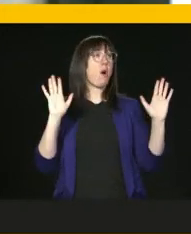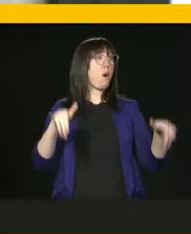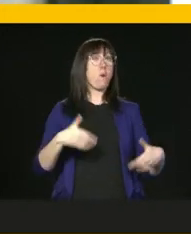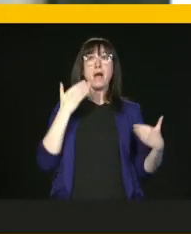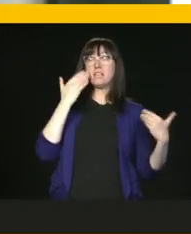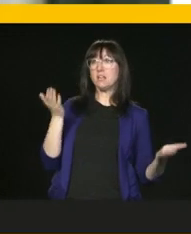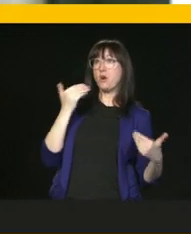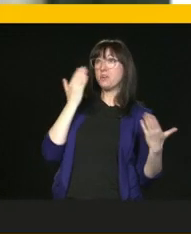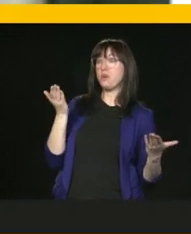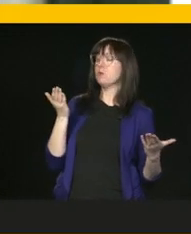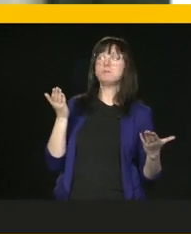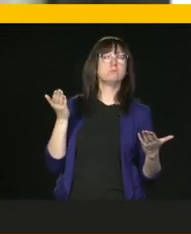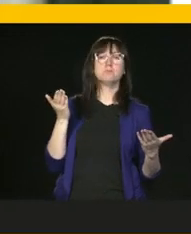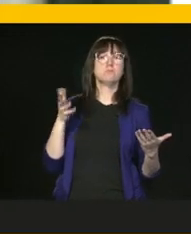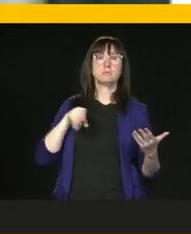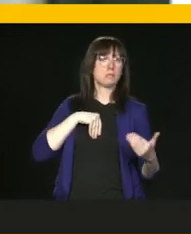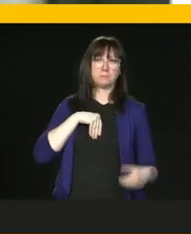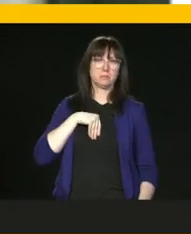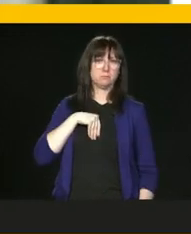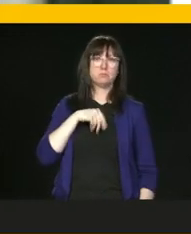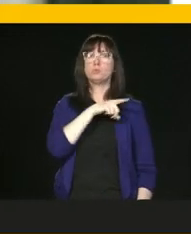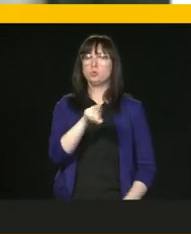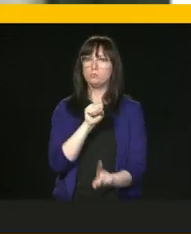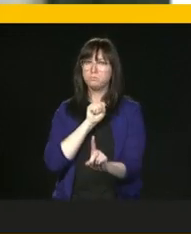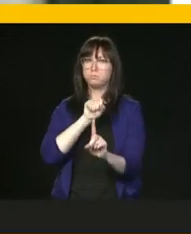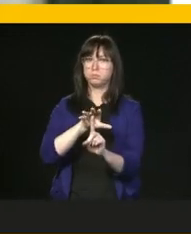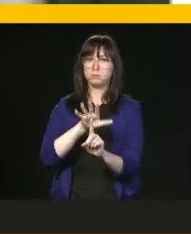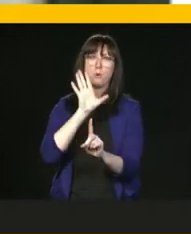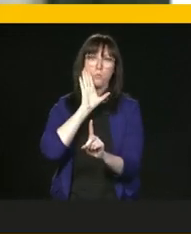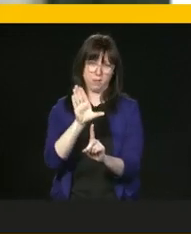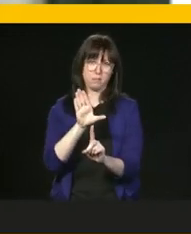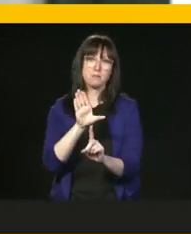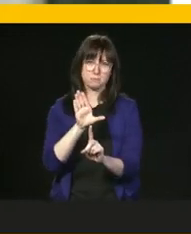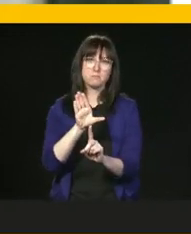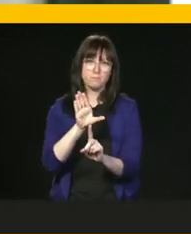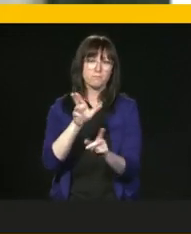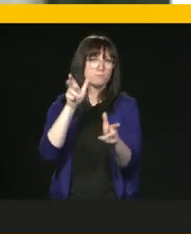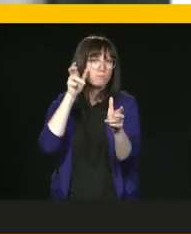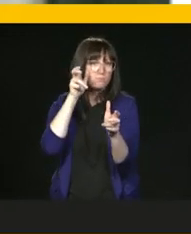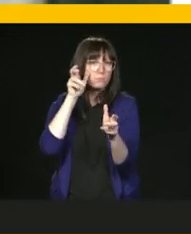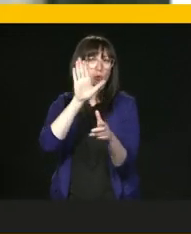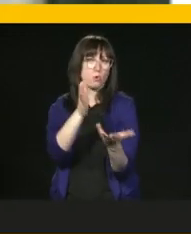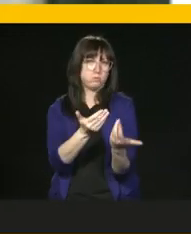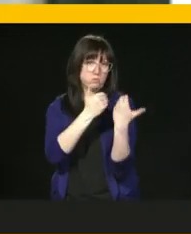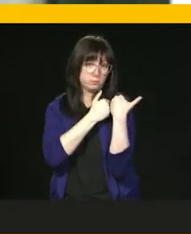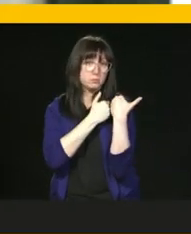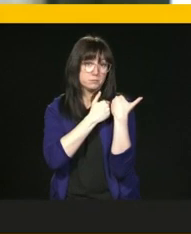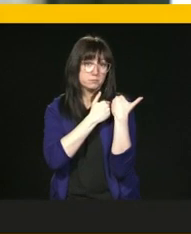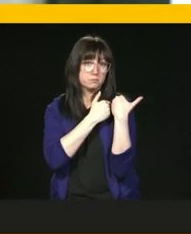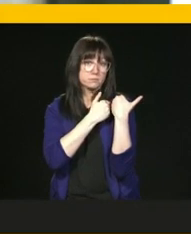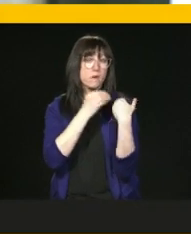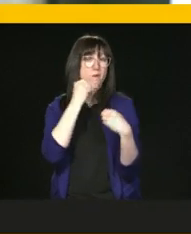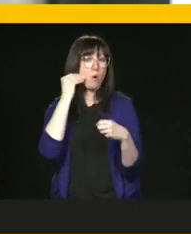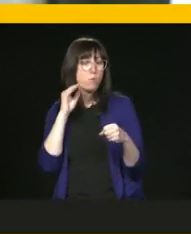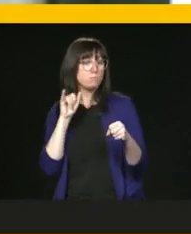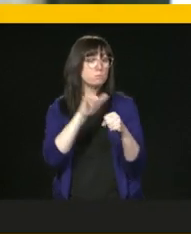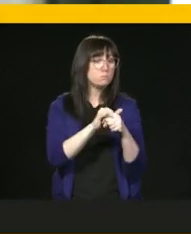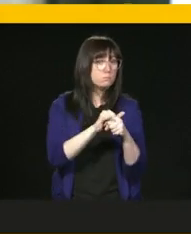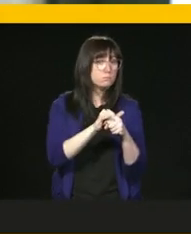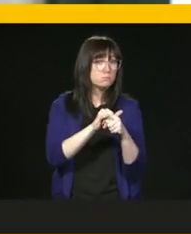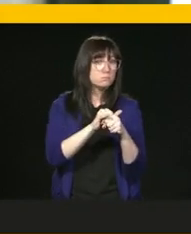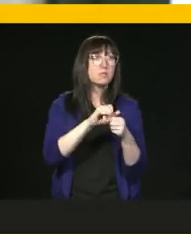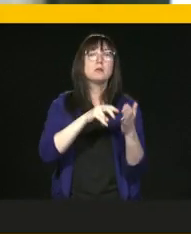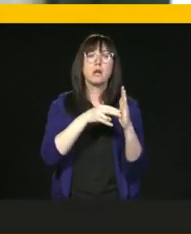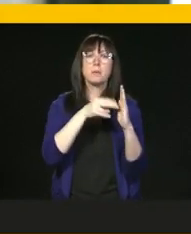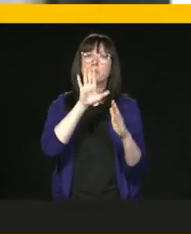excuse. We're reaching everyone. Listening is your duty, and staying home is your